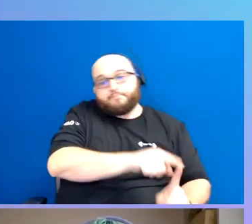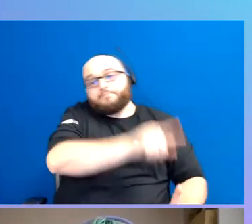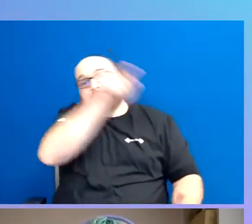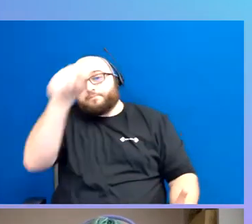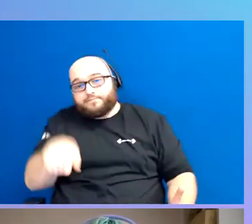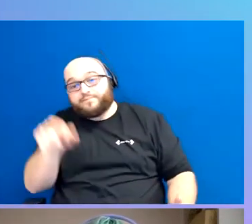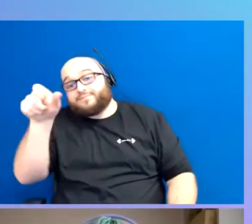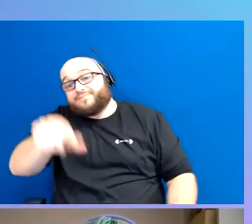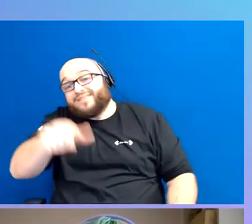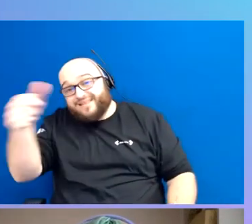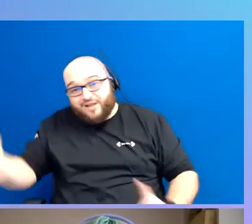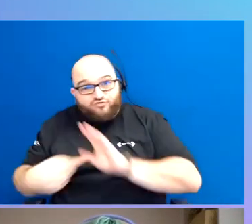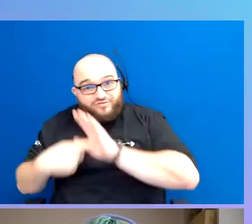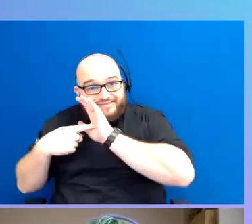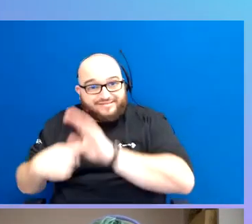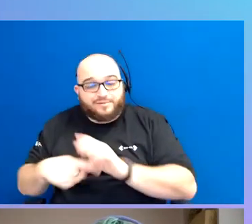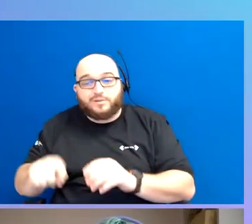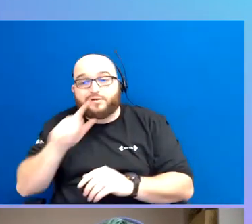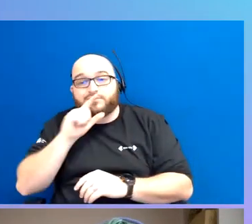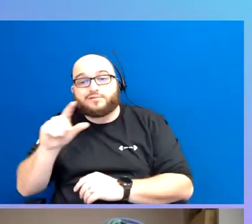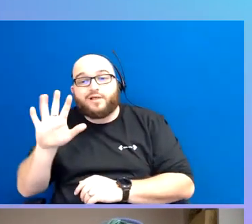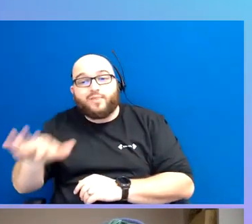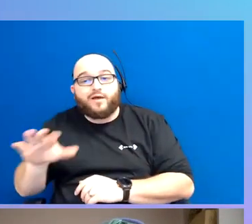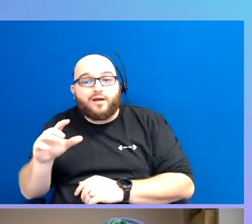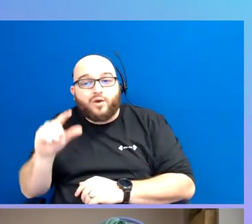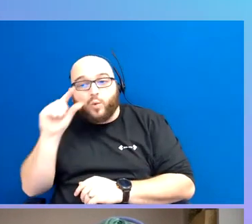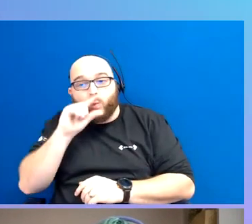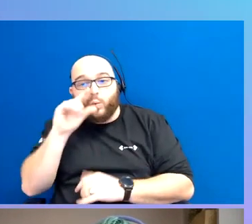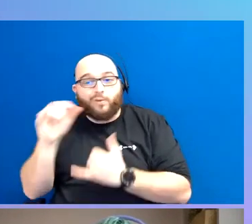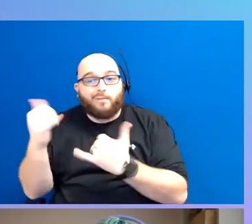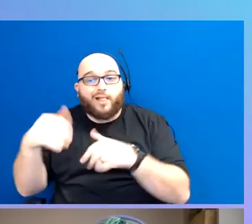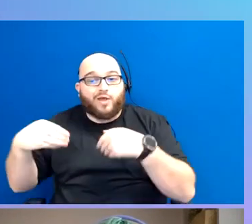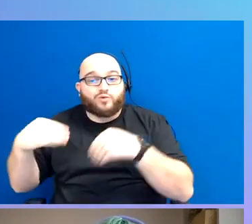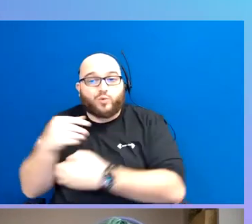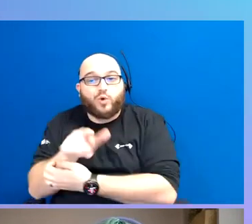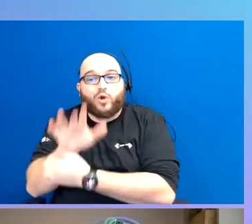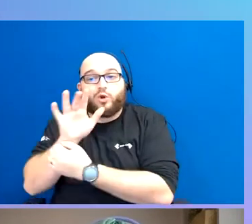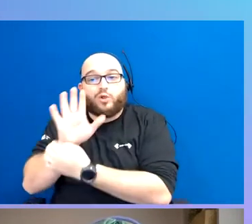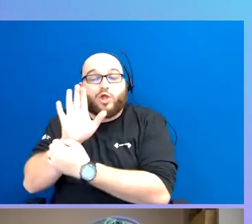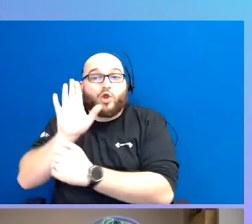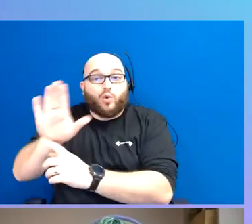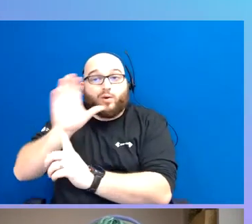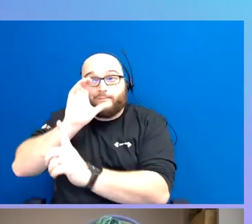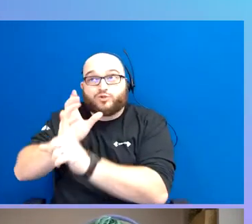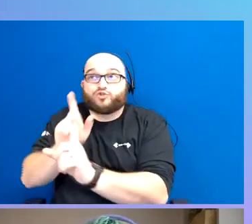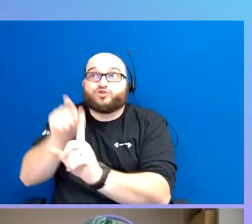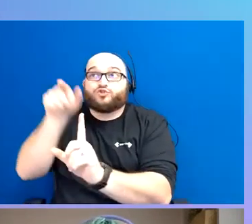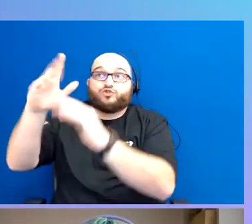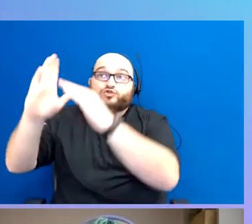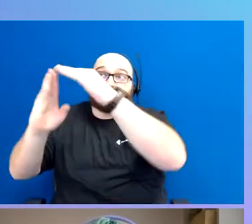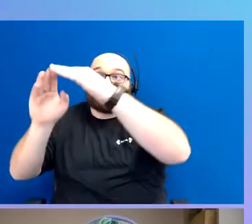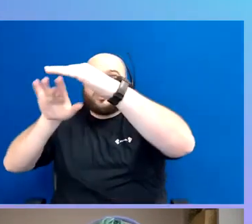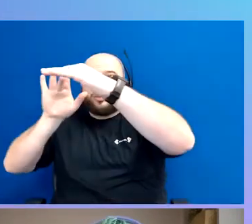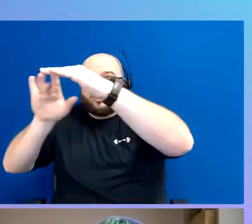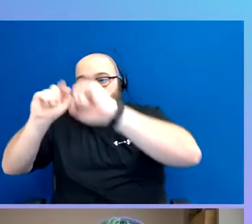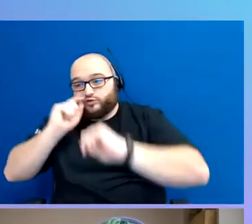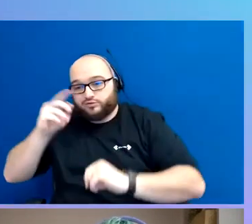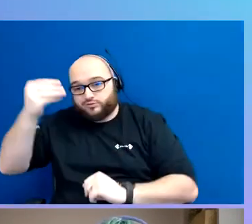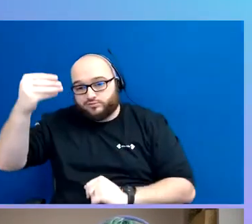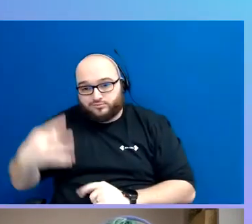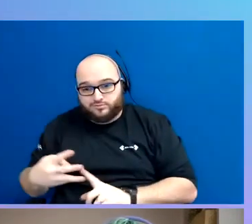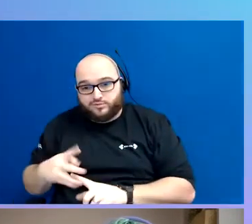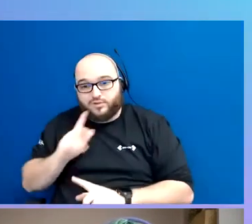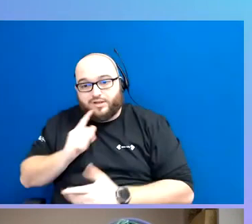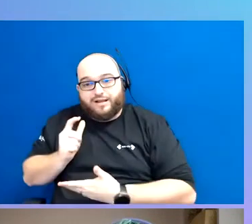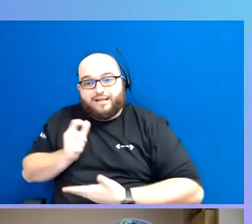then the other example is in the Google Play Store. Once you've clicked on your avatar, another list of kind of settings and options appears where